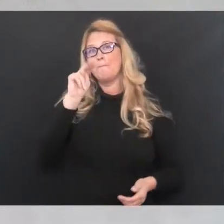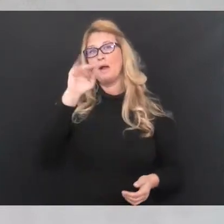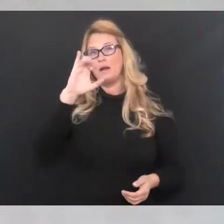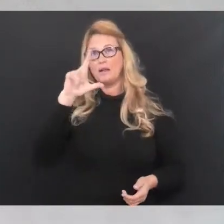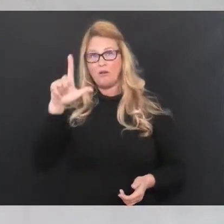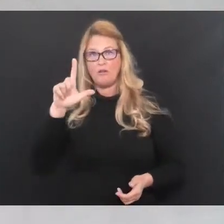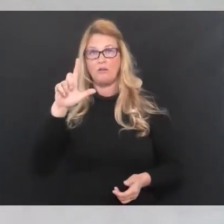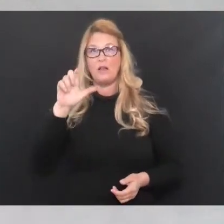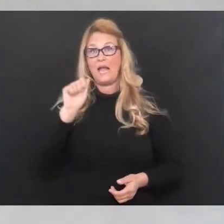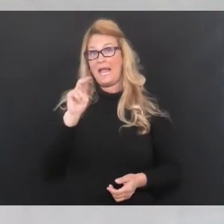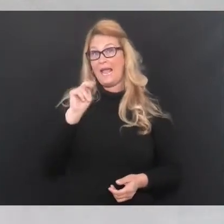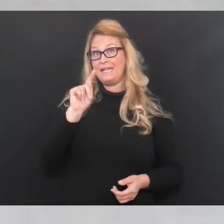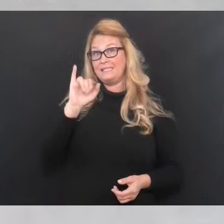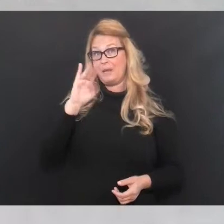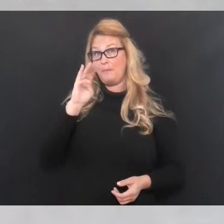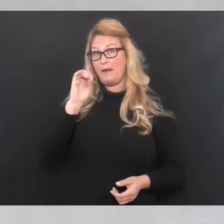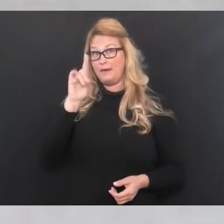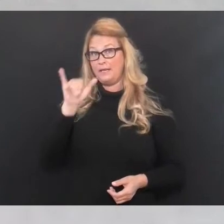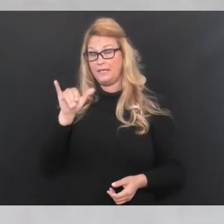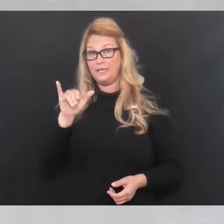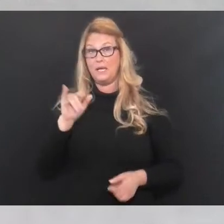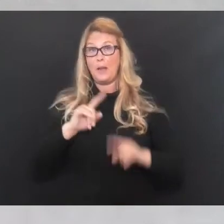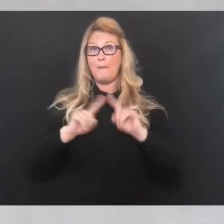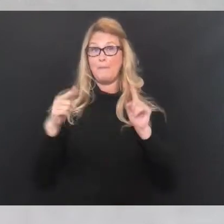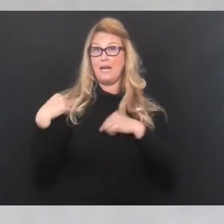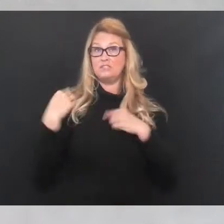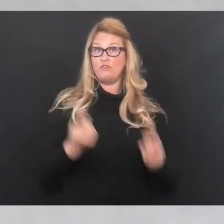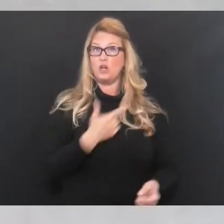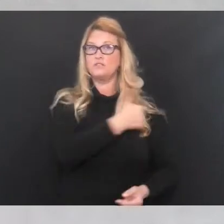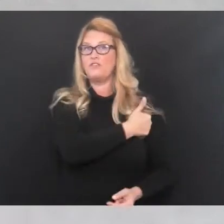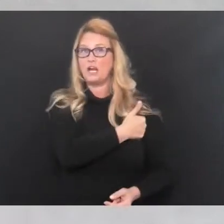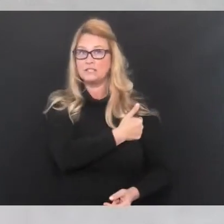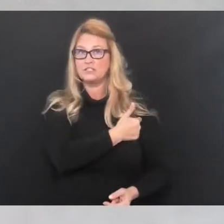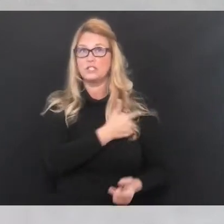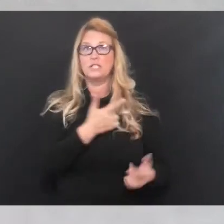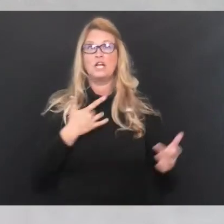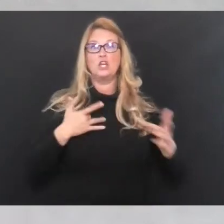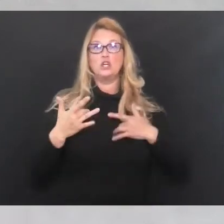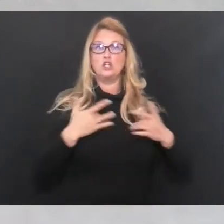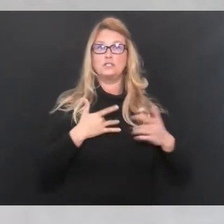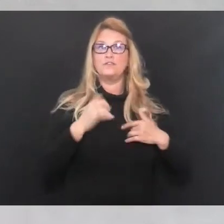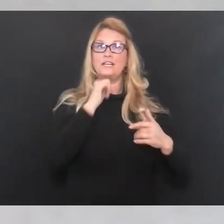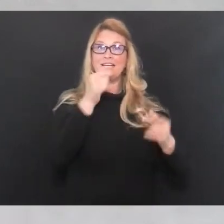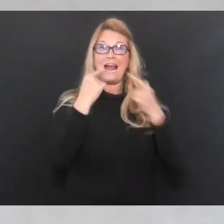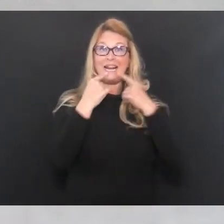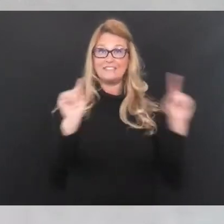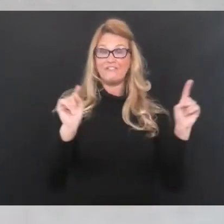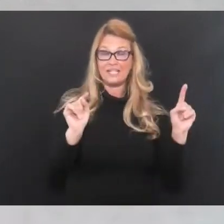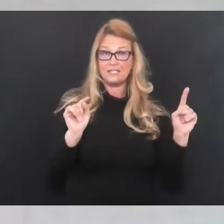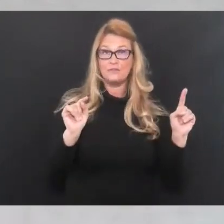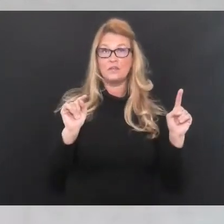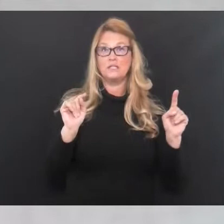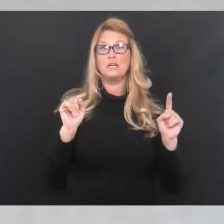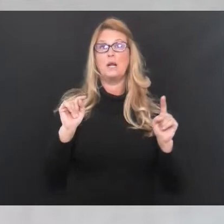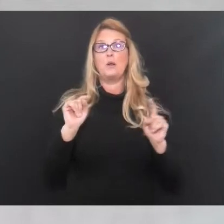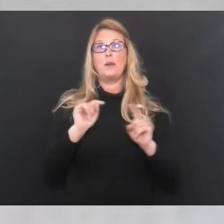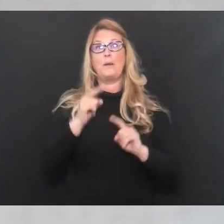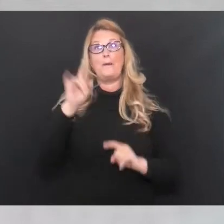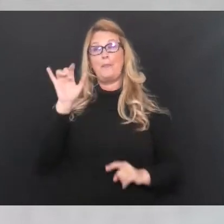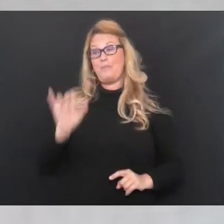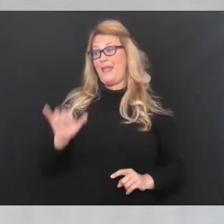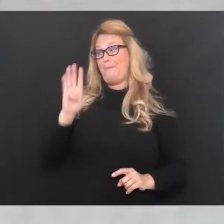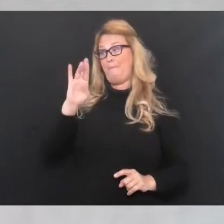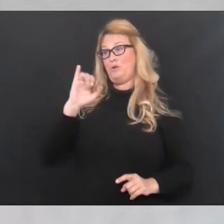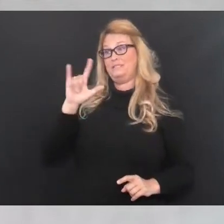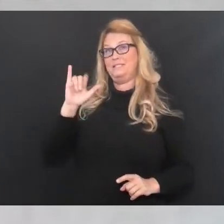treatments. As far as the vaccines go, there is concern that it's not as effective, of course, with the Brazilian variant, but that is